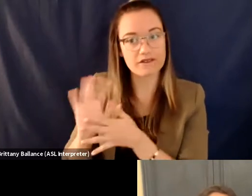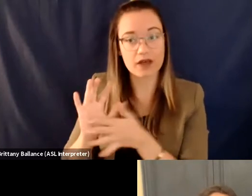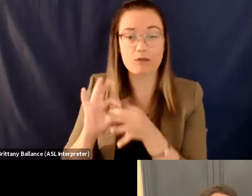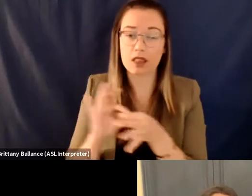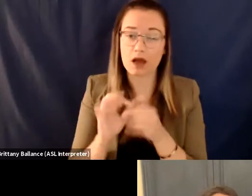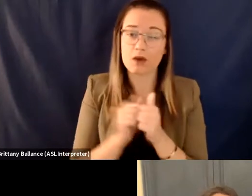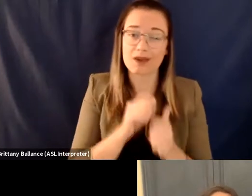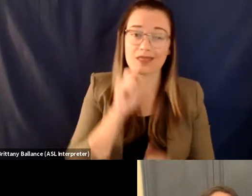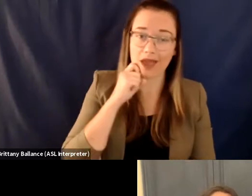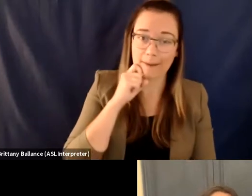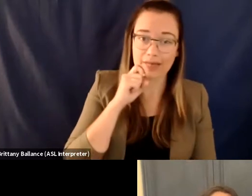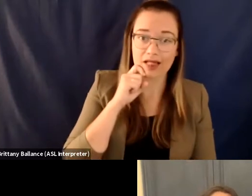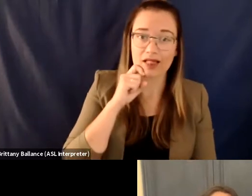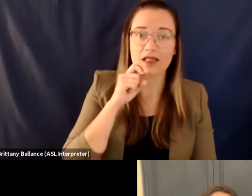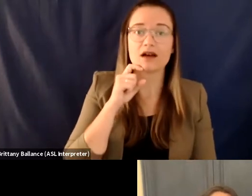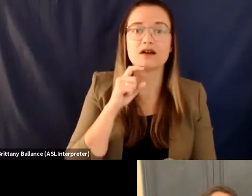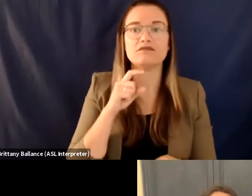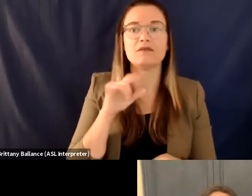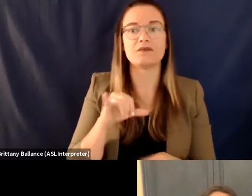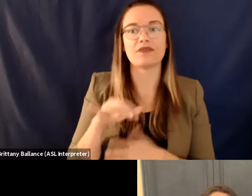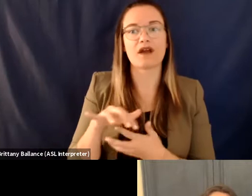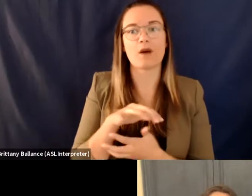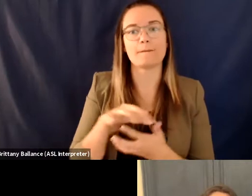just think that that combination of